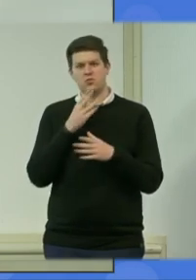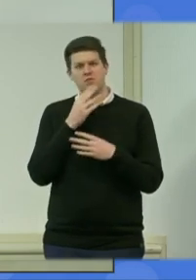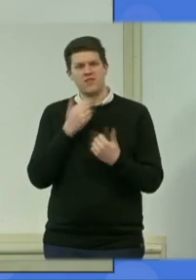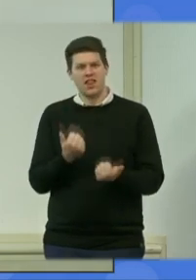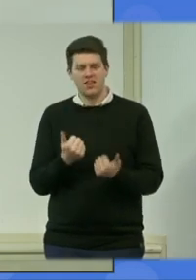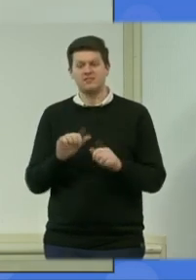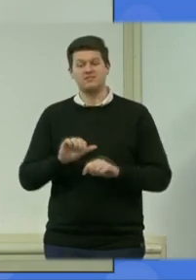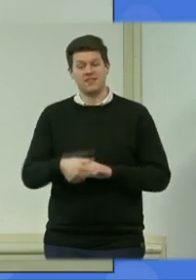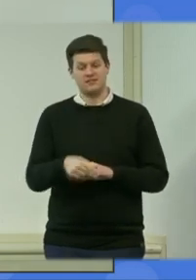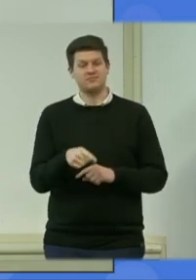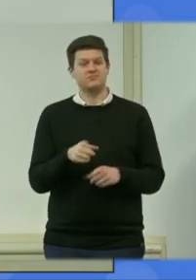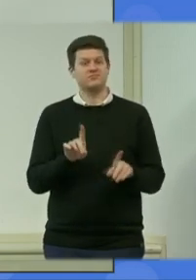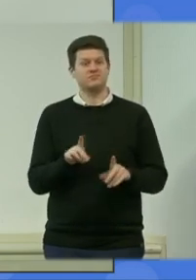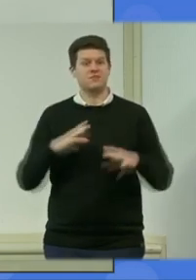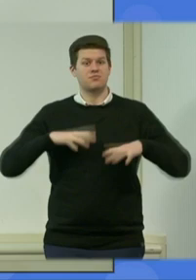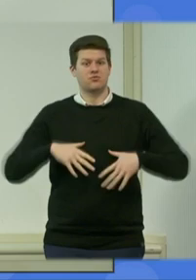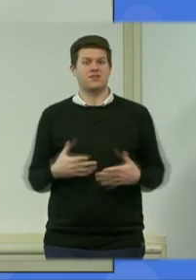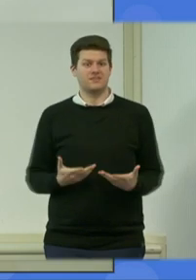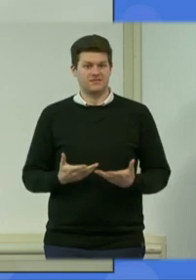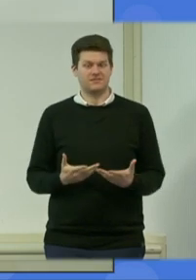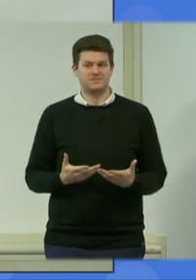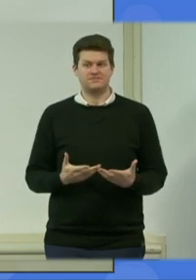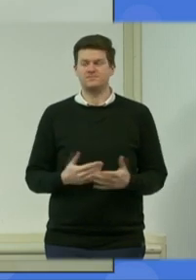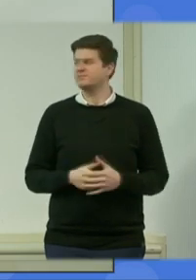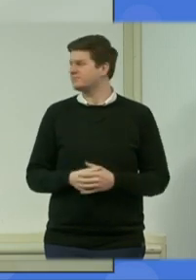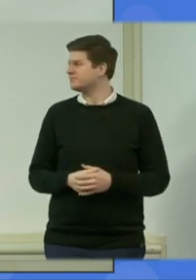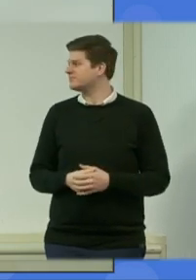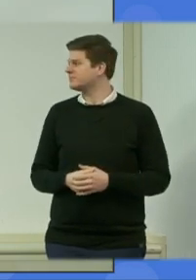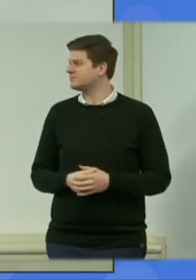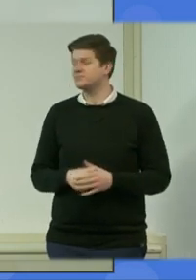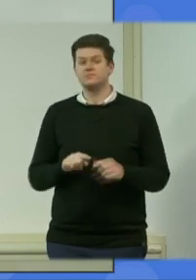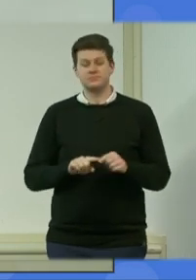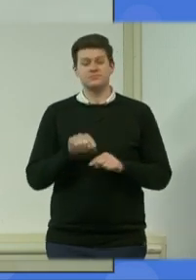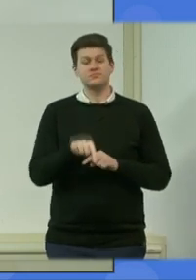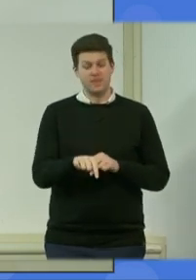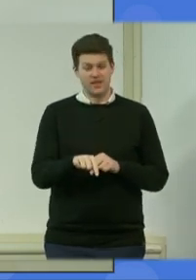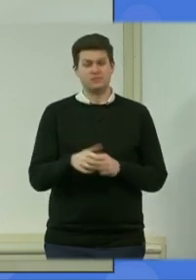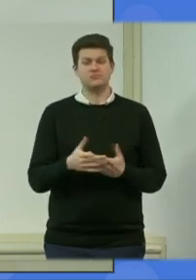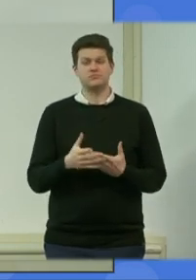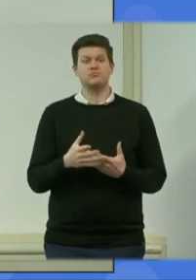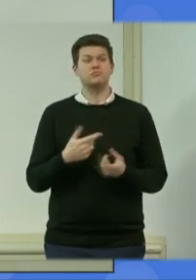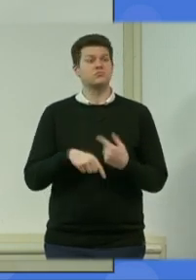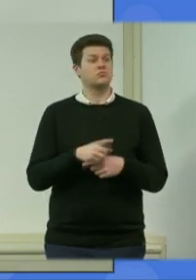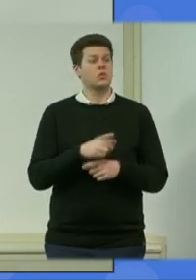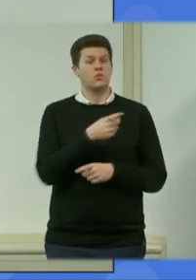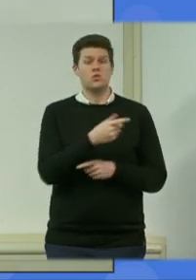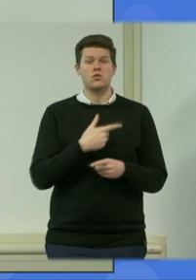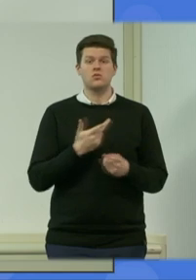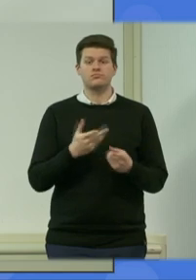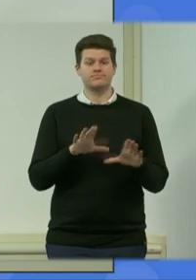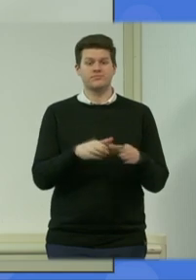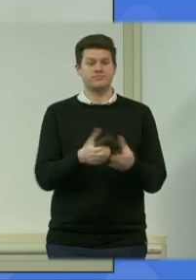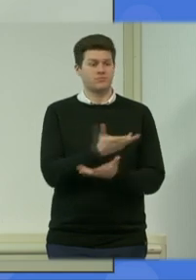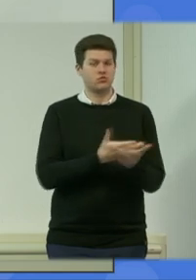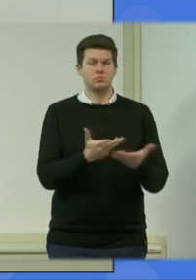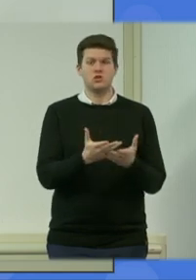break. So after the break, we will be starting in our breakout rooms, and we'll be having some discussions before